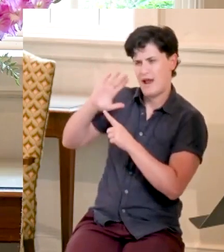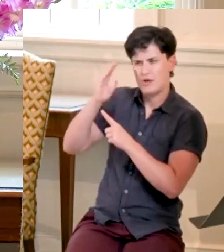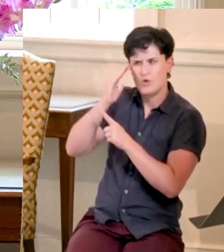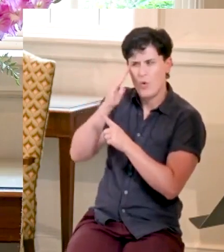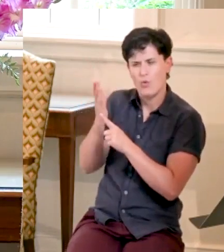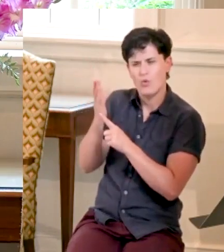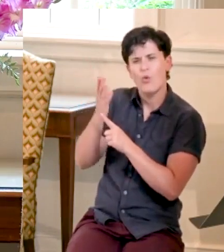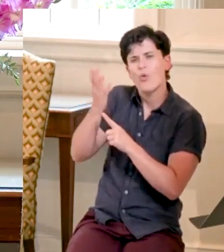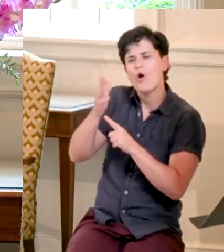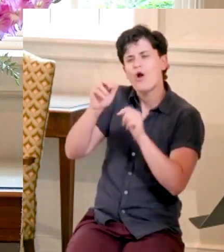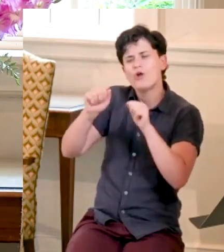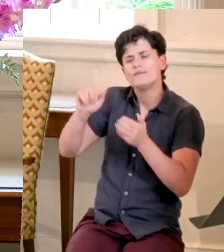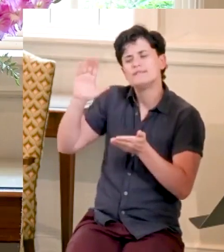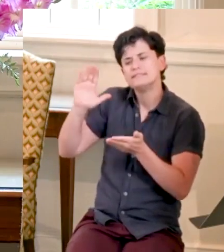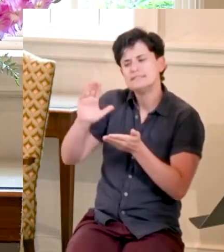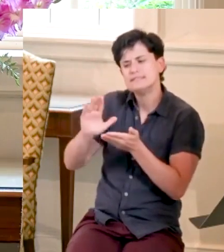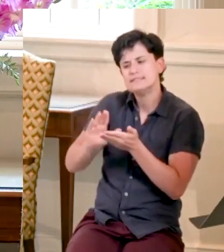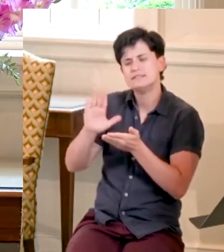eased their burden?